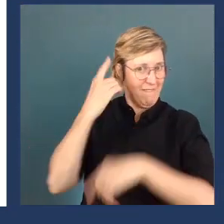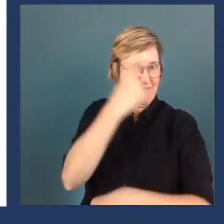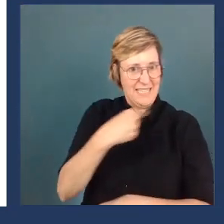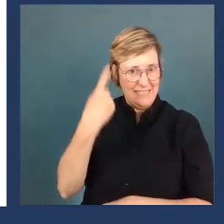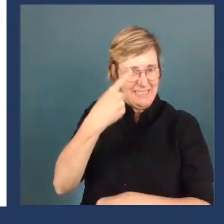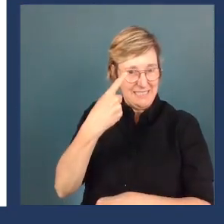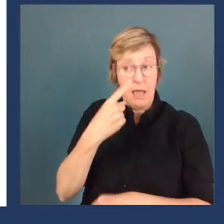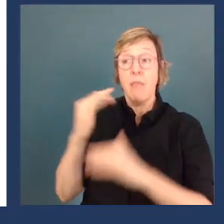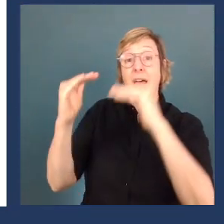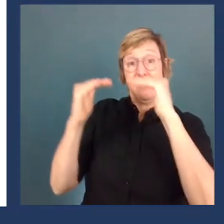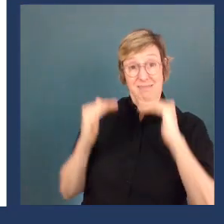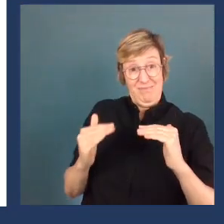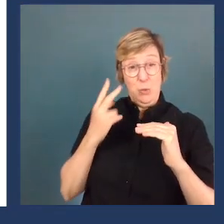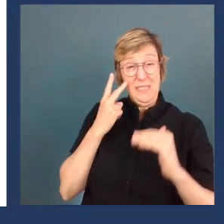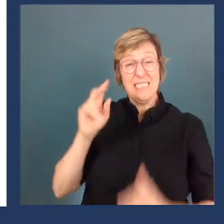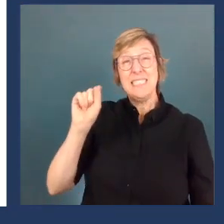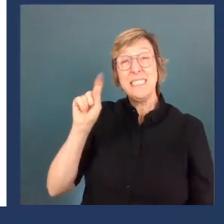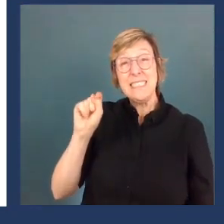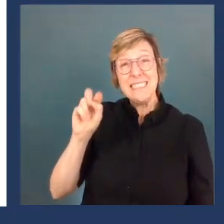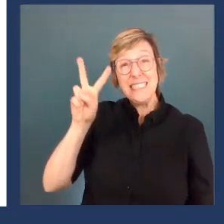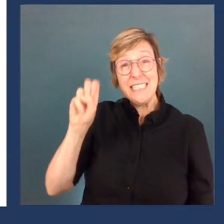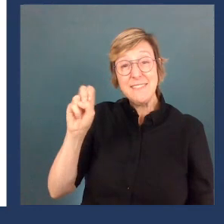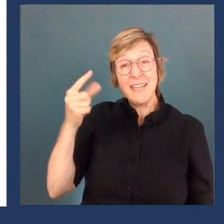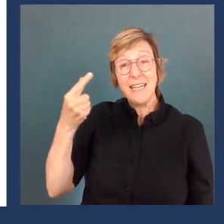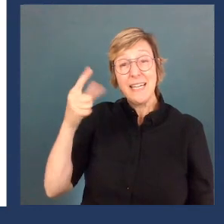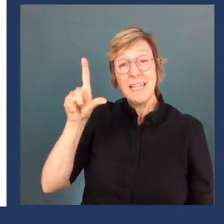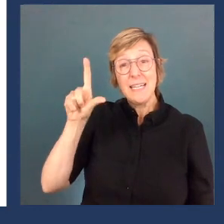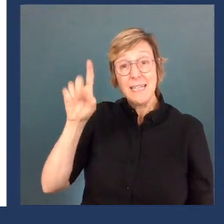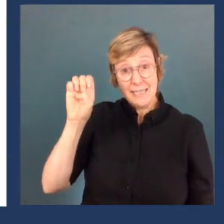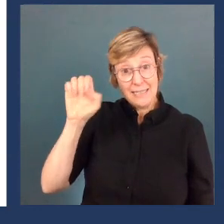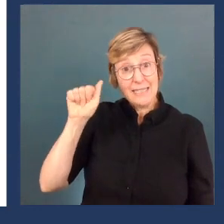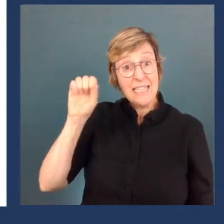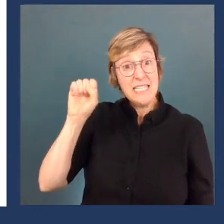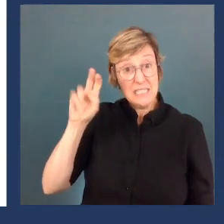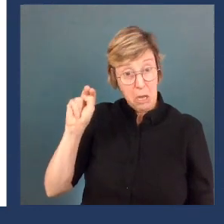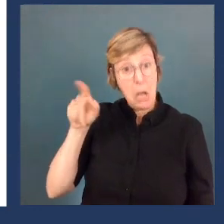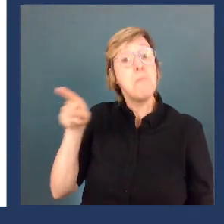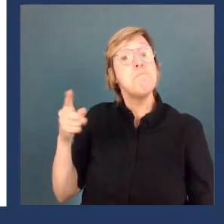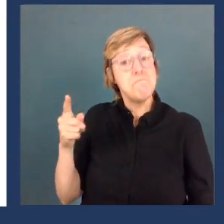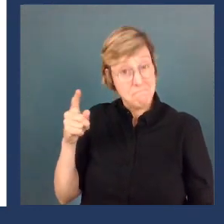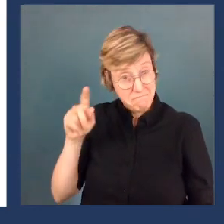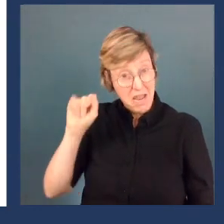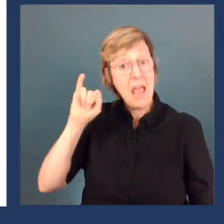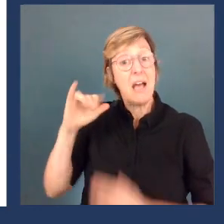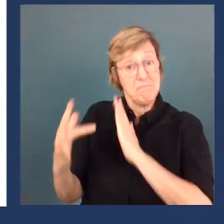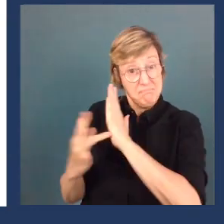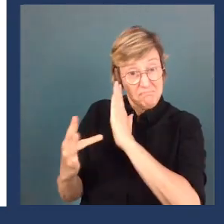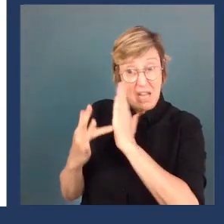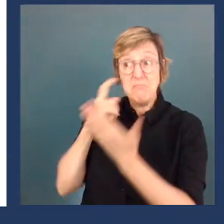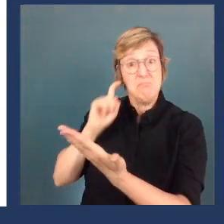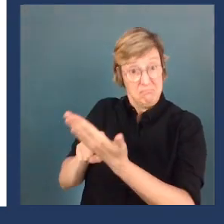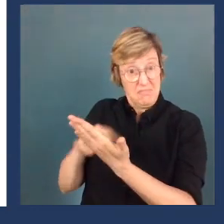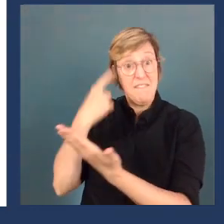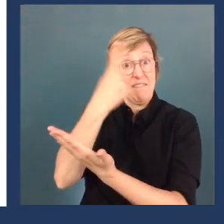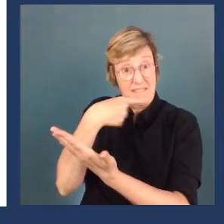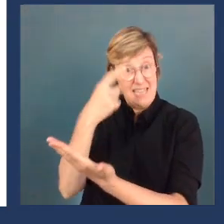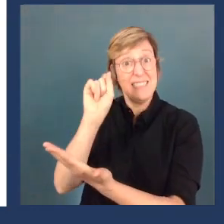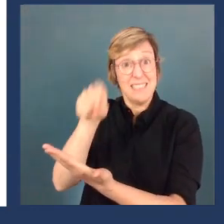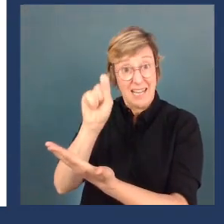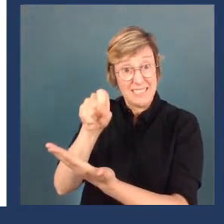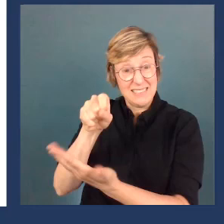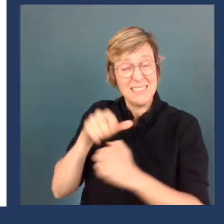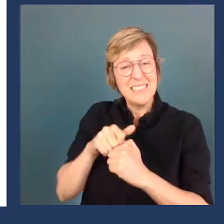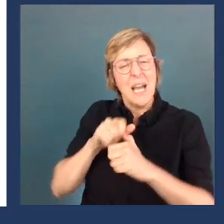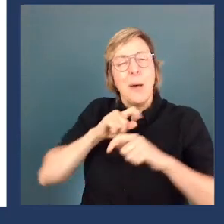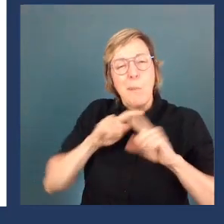can see an image of Steve Gleason, and that was also able to successfully be detected with the facial recognition software. But in other